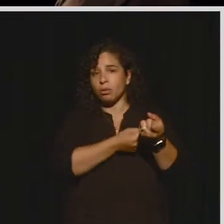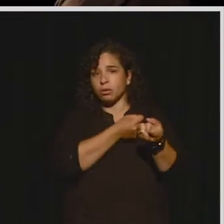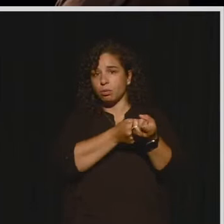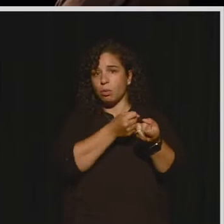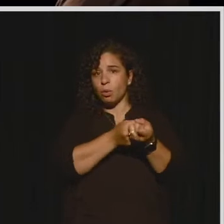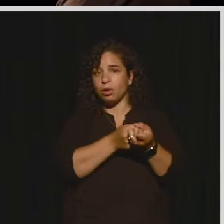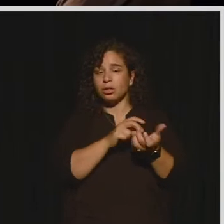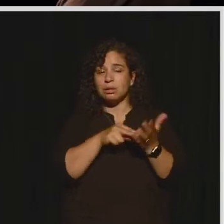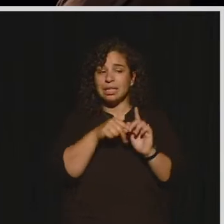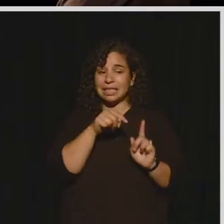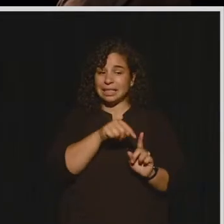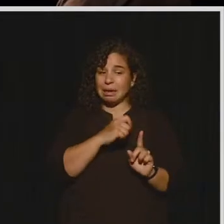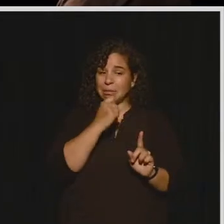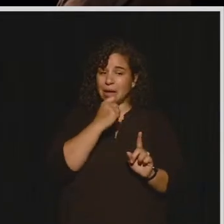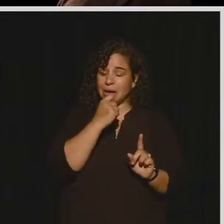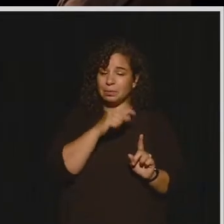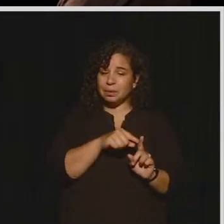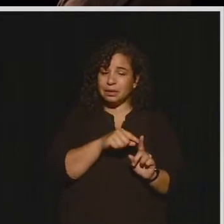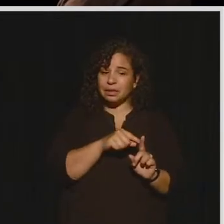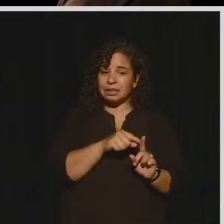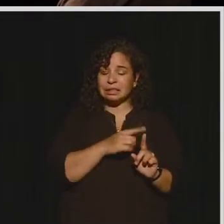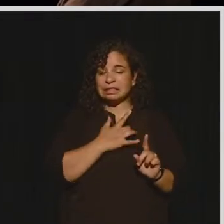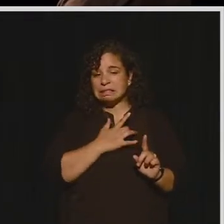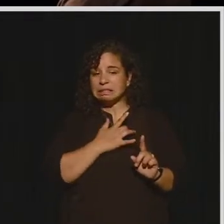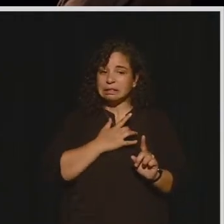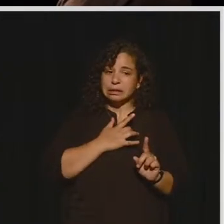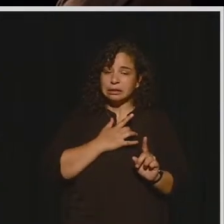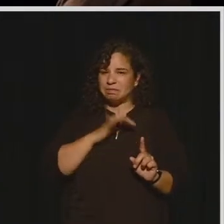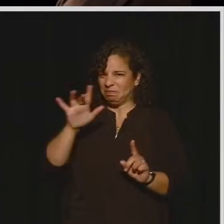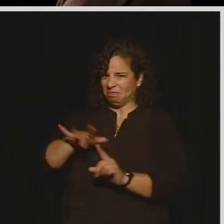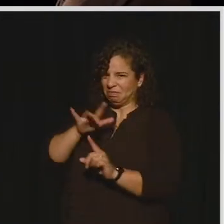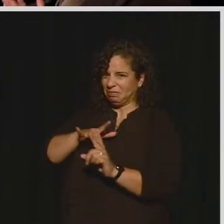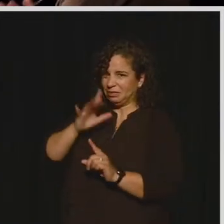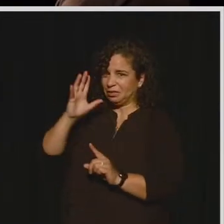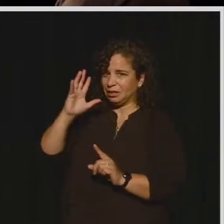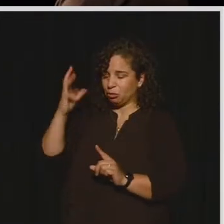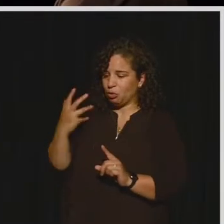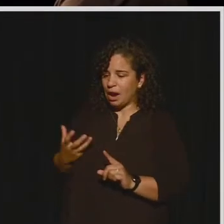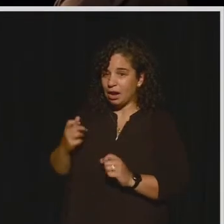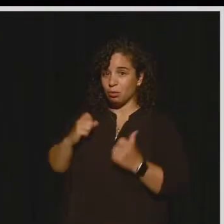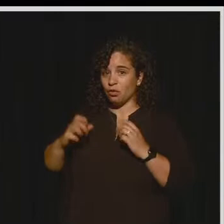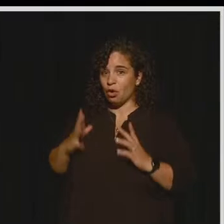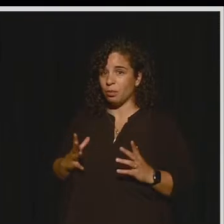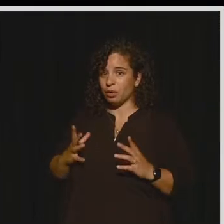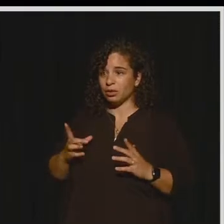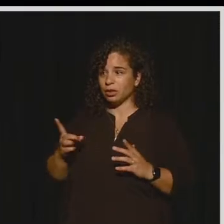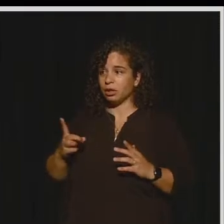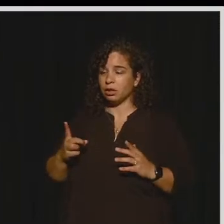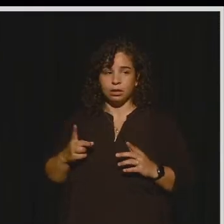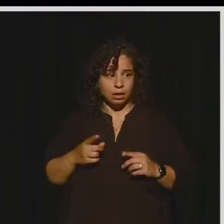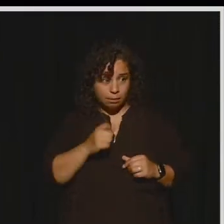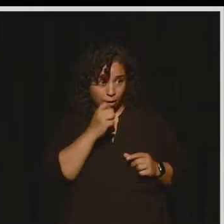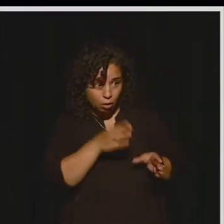for the performers too, because now where do you find a venue to perform? Yeah. Dufferin's gone.